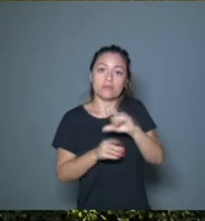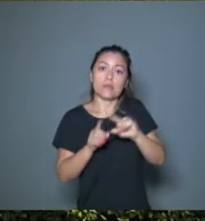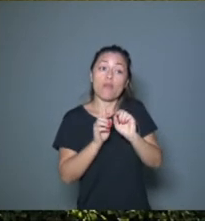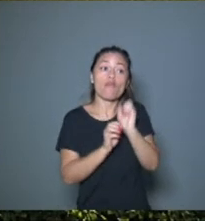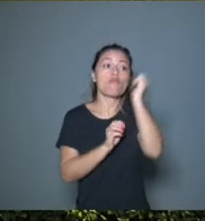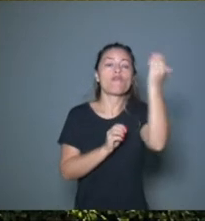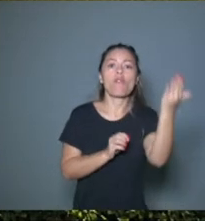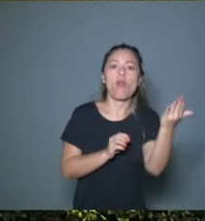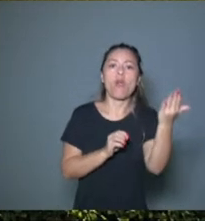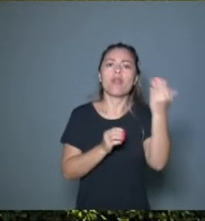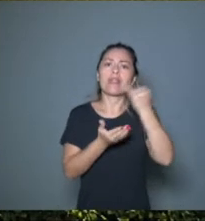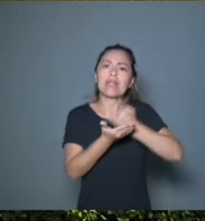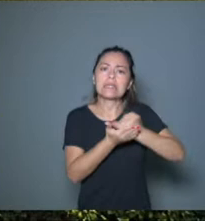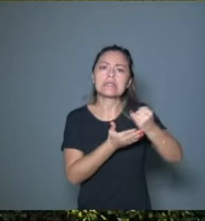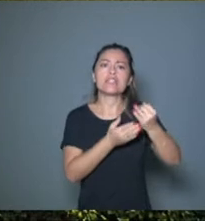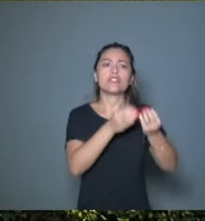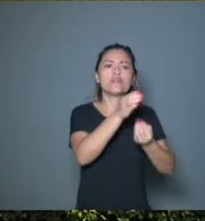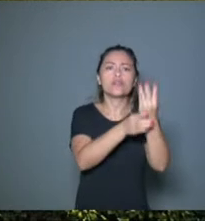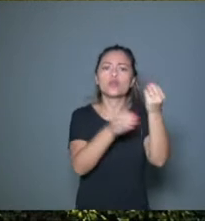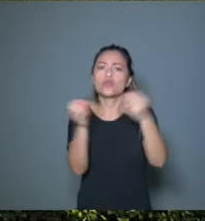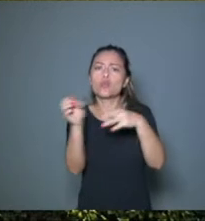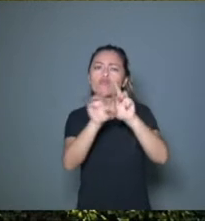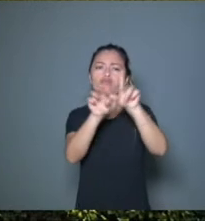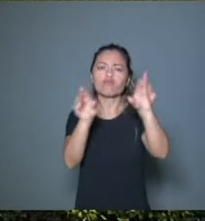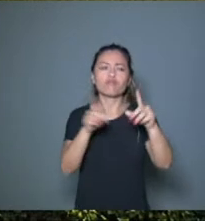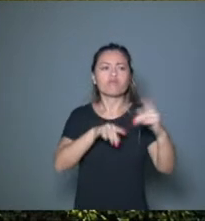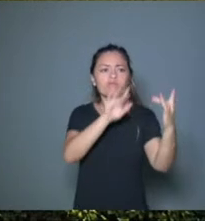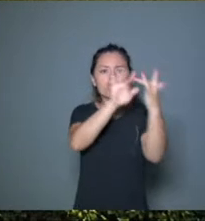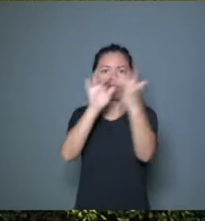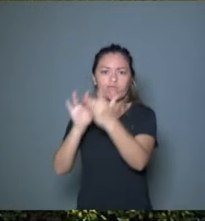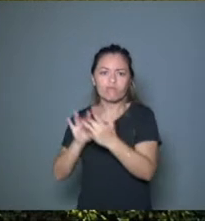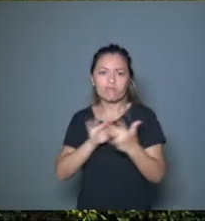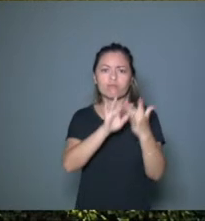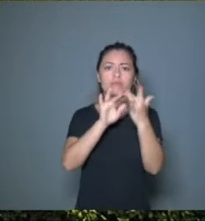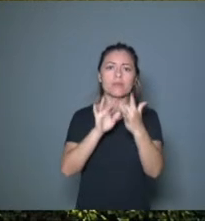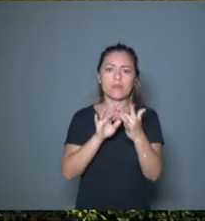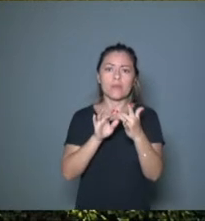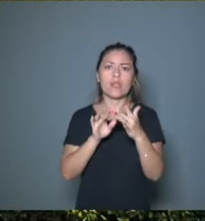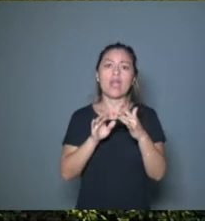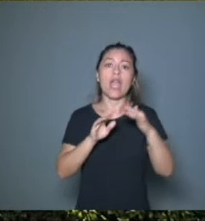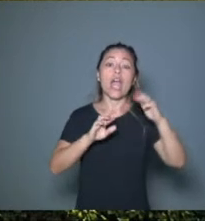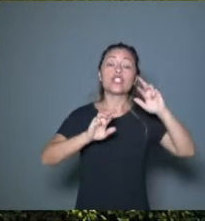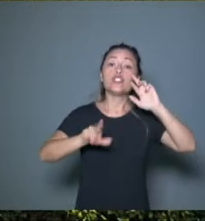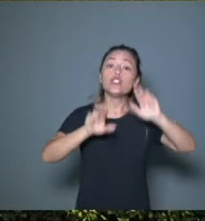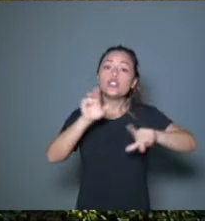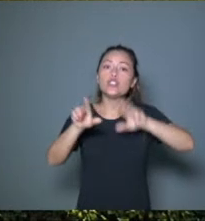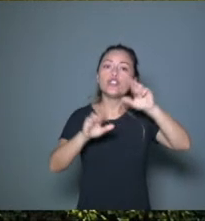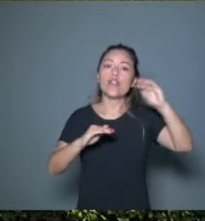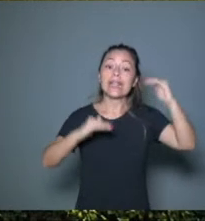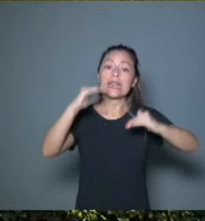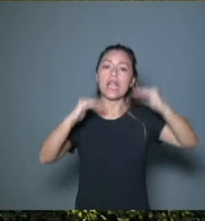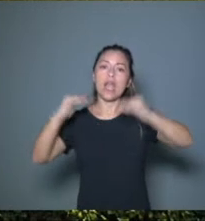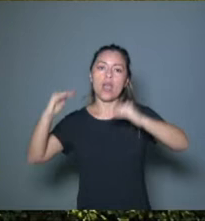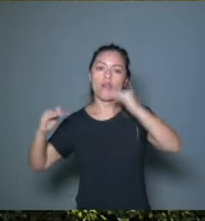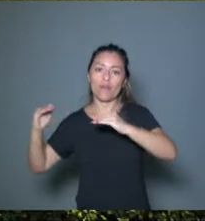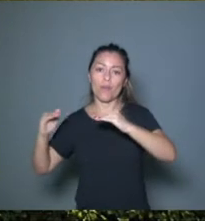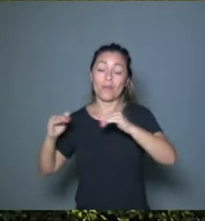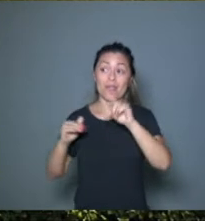and also an external ecosystem, including number initiatives at different levels of